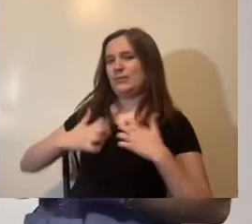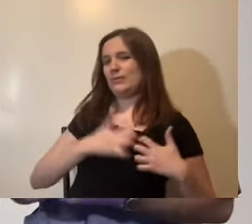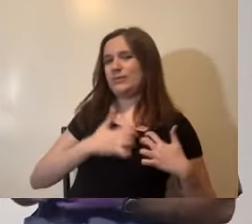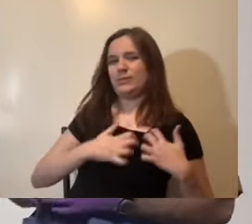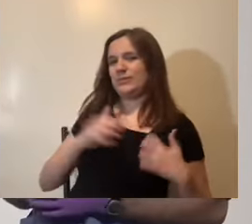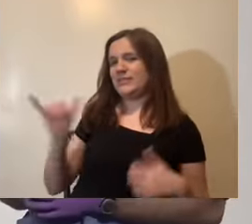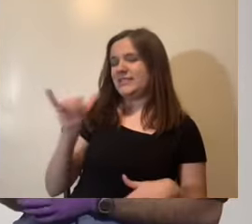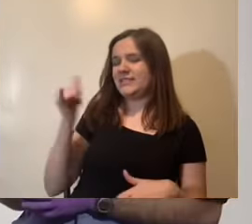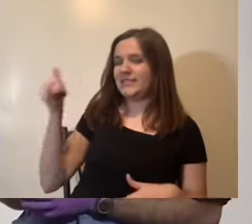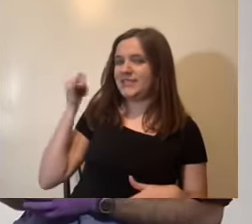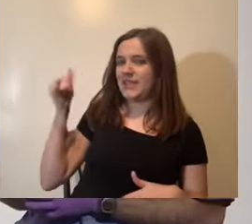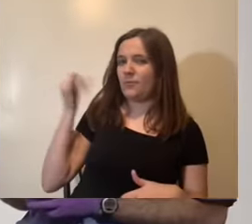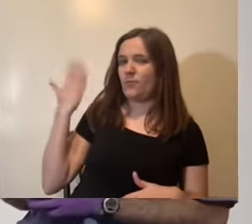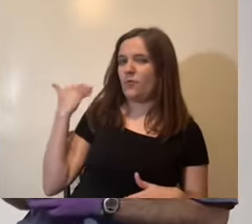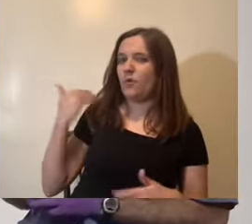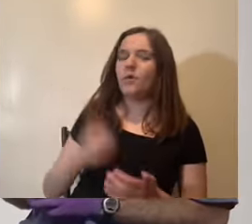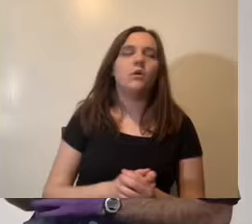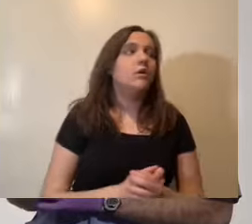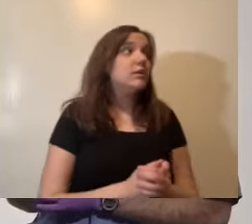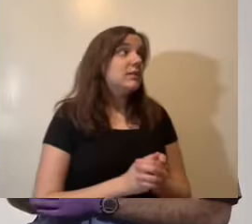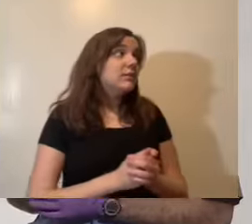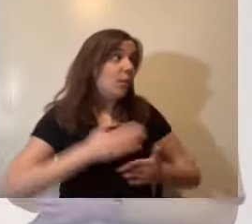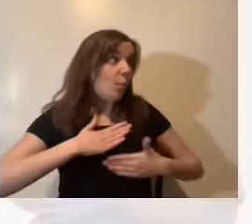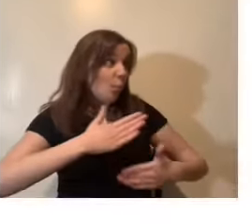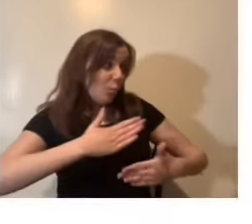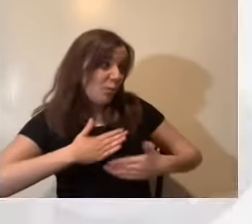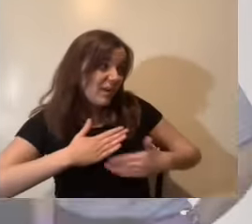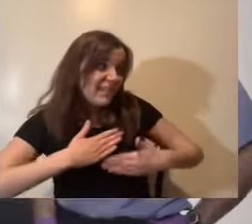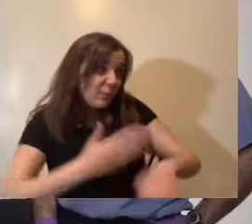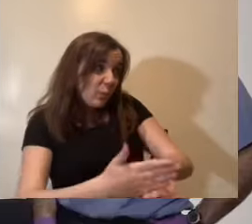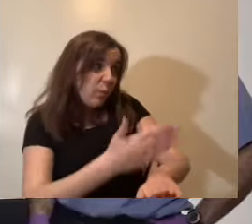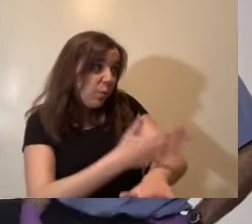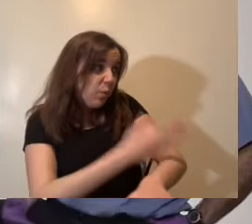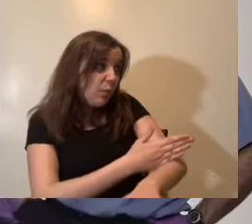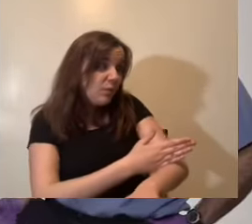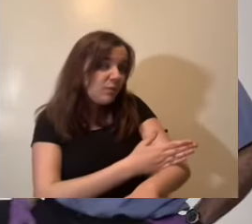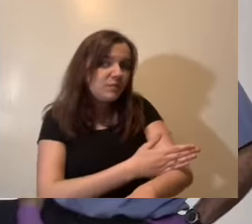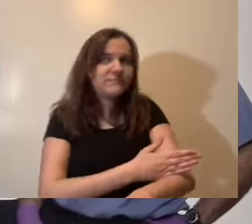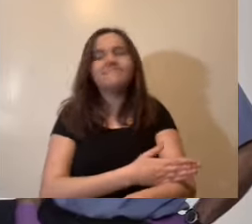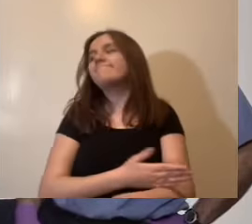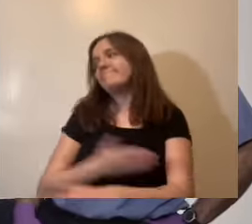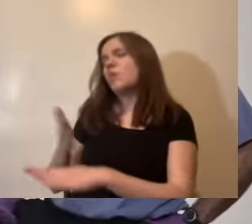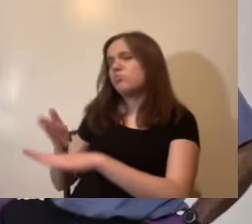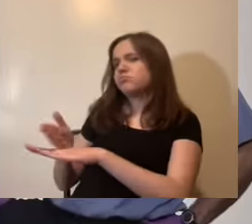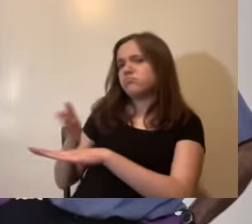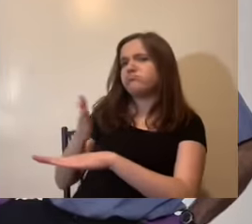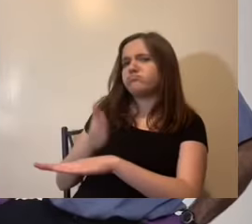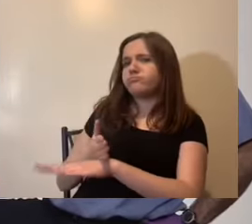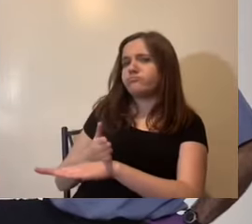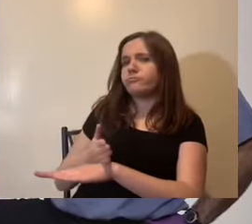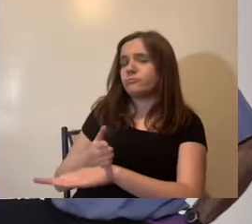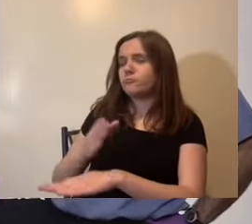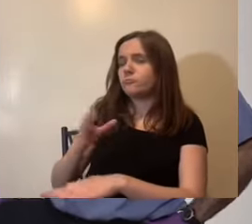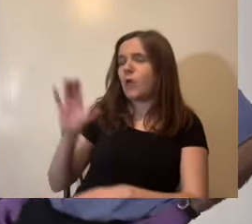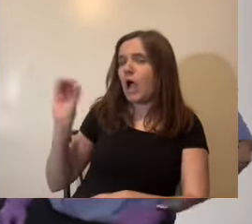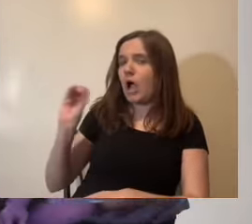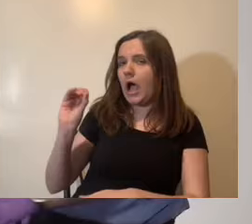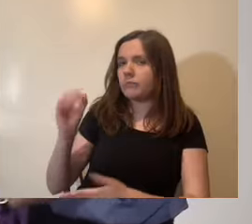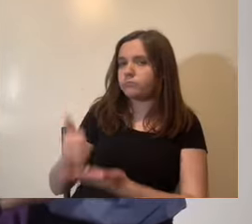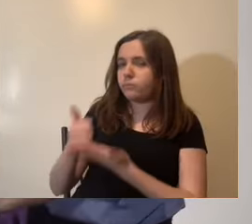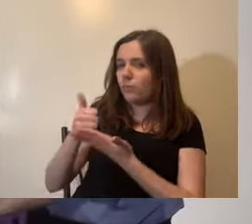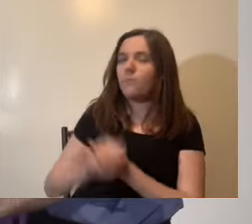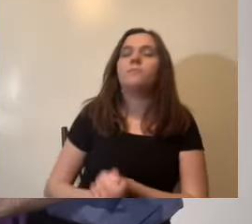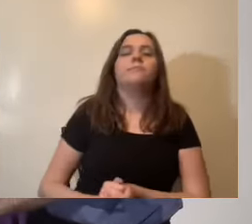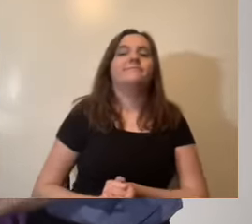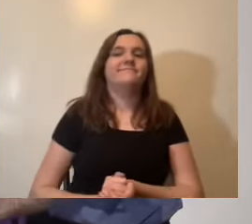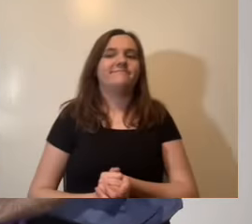she feel a little bit better with the oxygen? She is breathing easier with the oxygen. So after my secondary assessment, I would obtain a baseline set of vitals. So